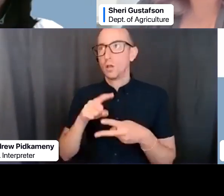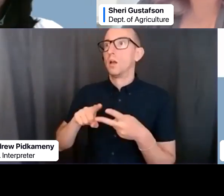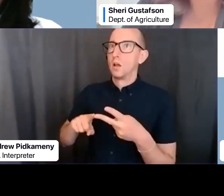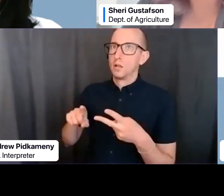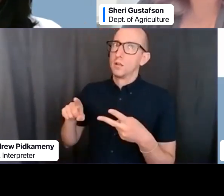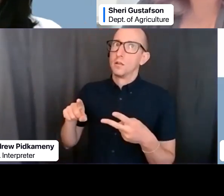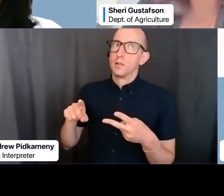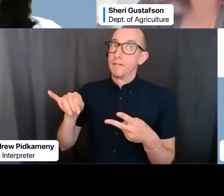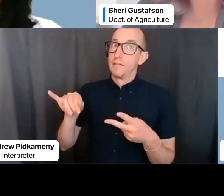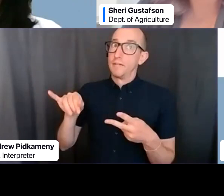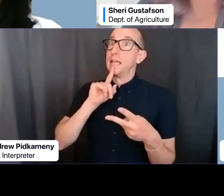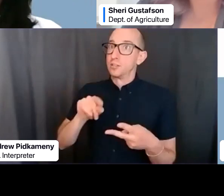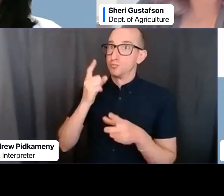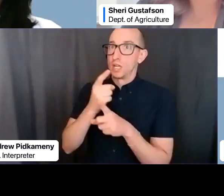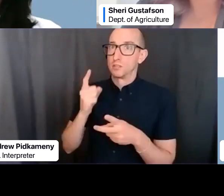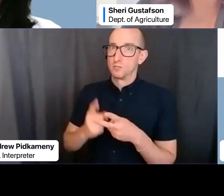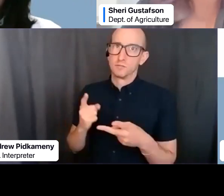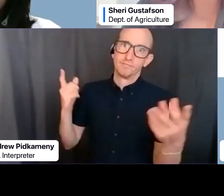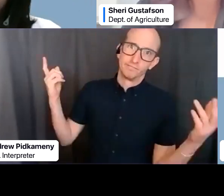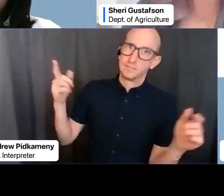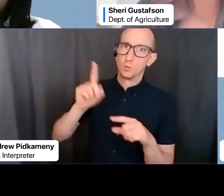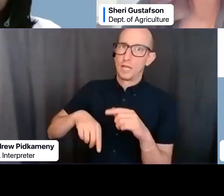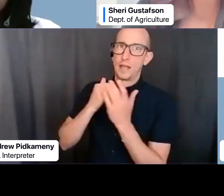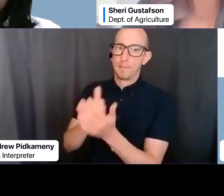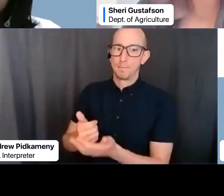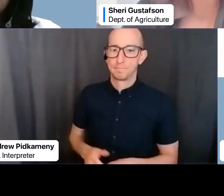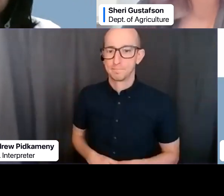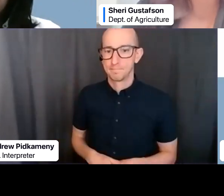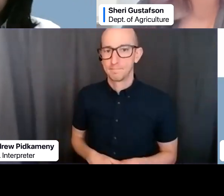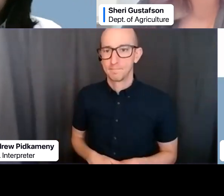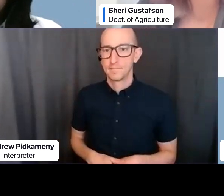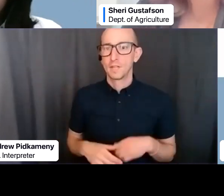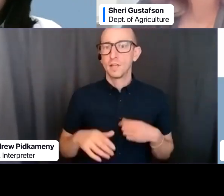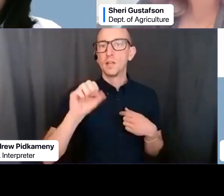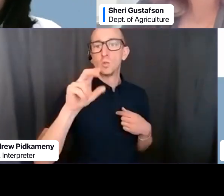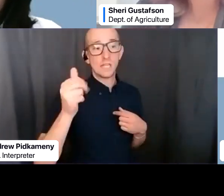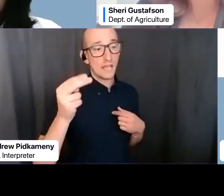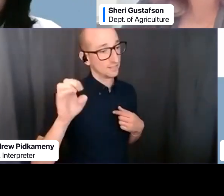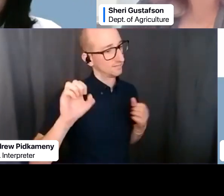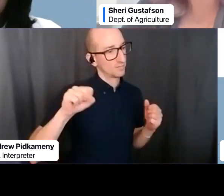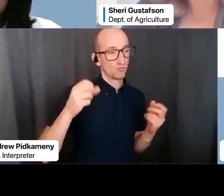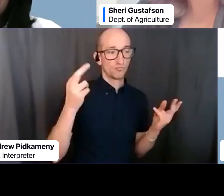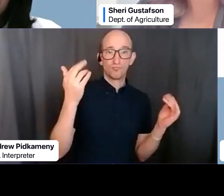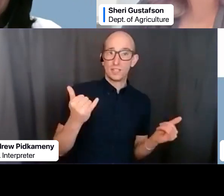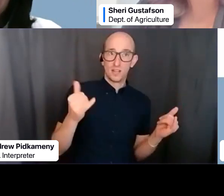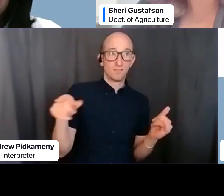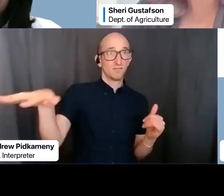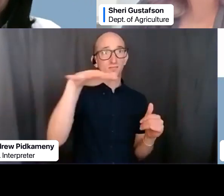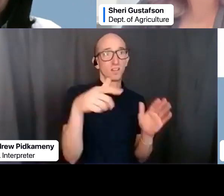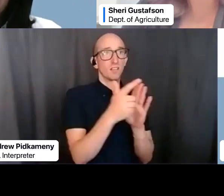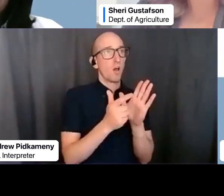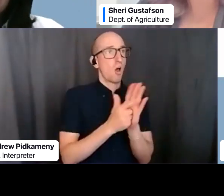that. Yeah, there's not a legal avenue at the moment for cases